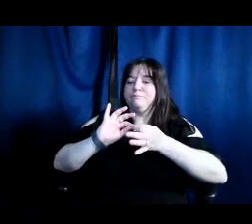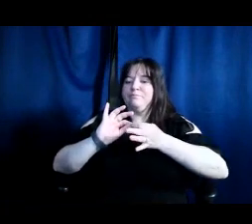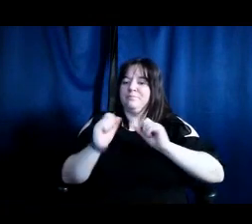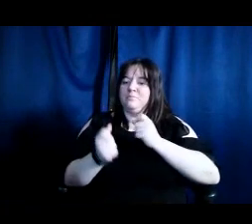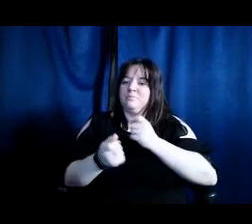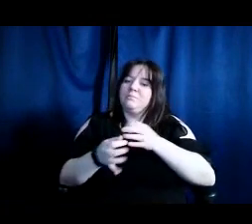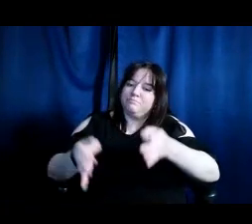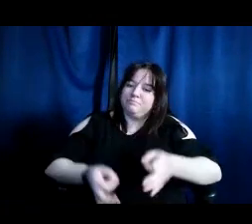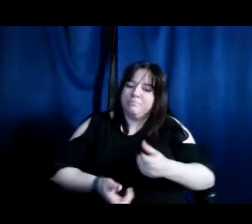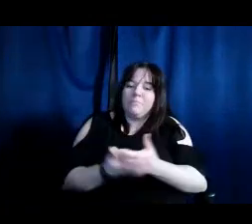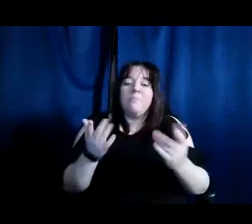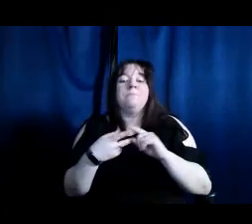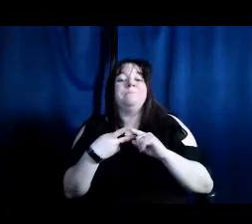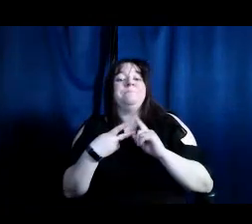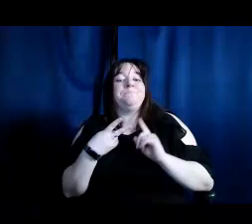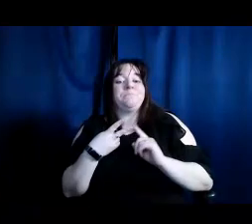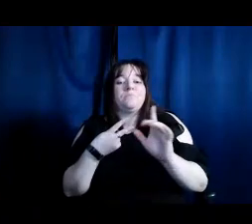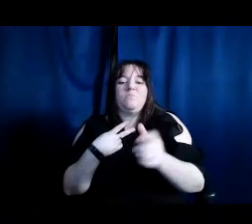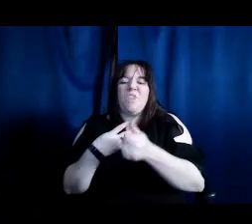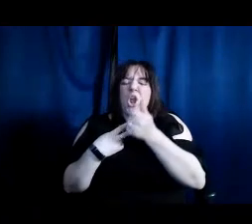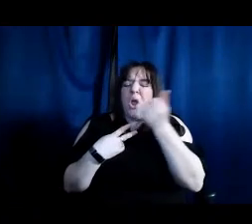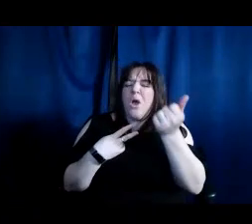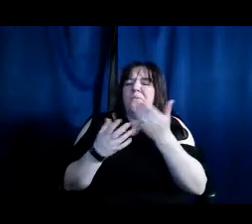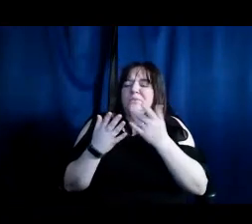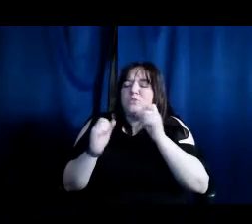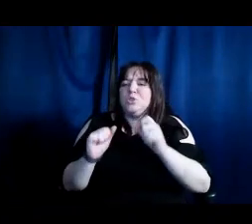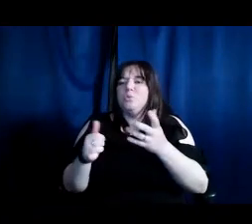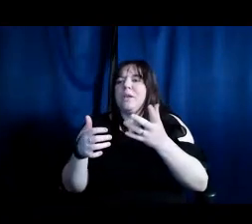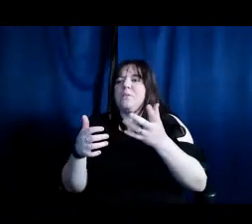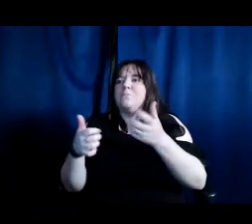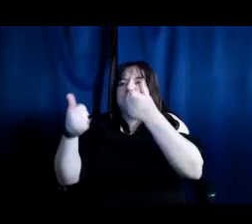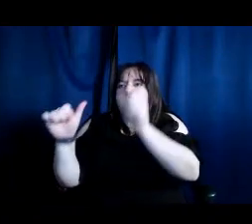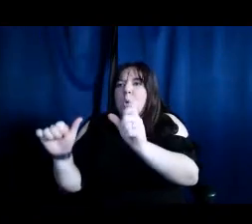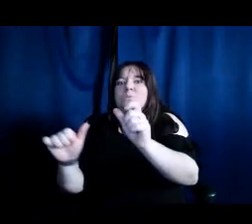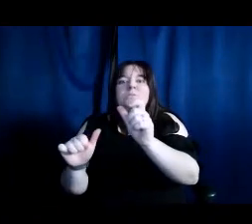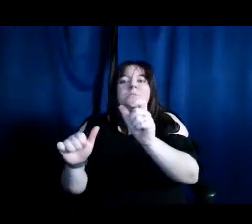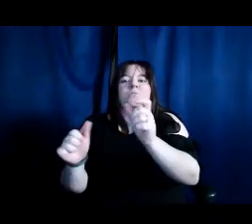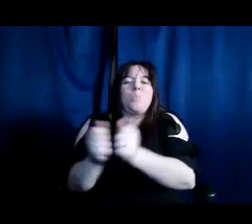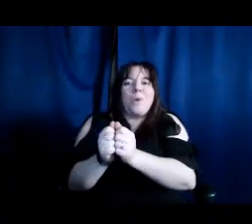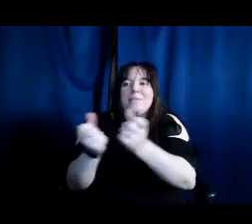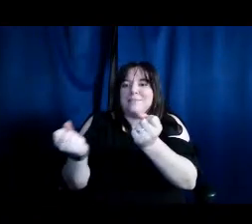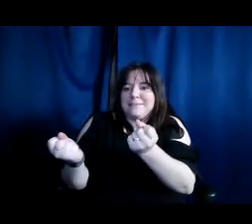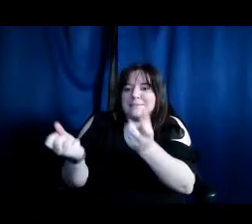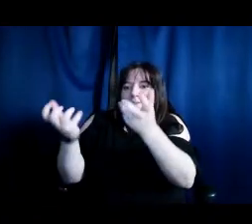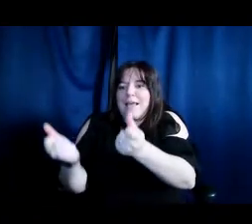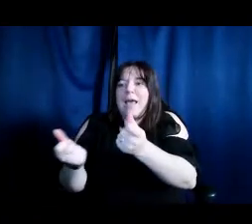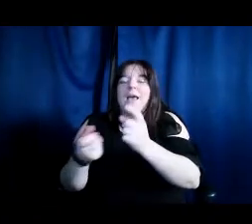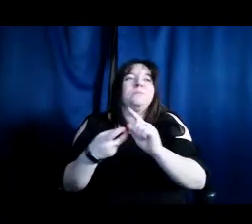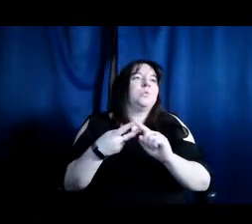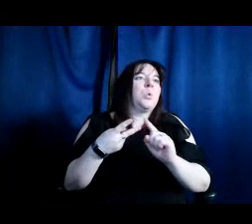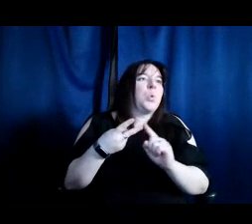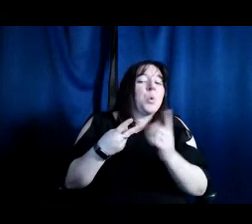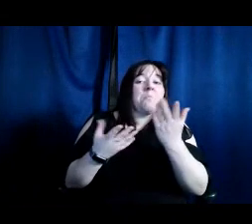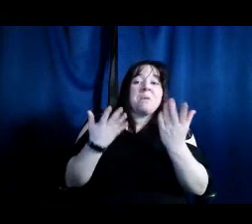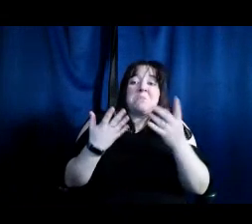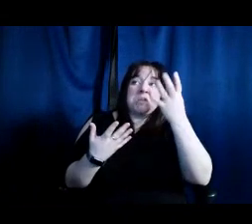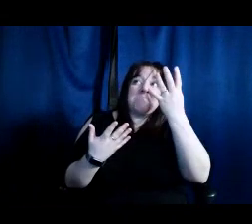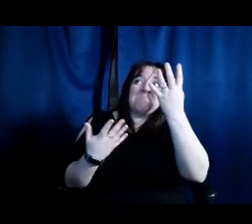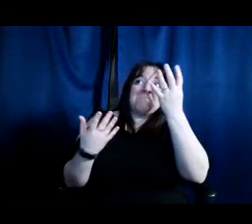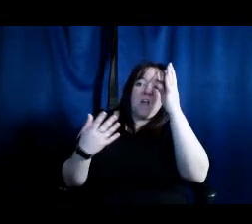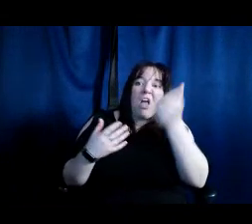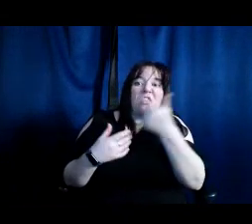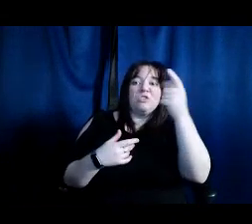such as creating and posting written information in ASL and considering tips for increasing the accessibility